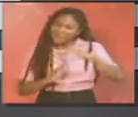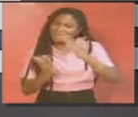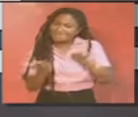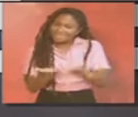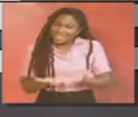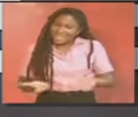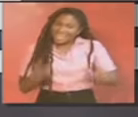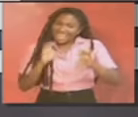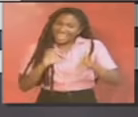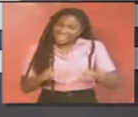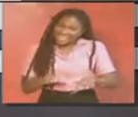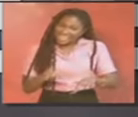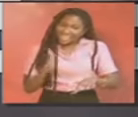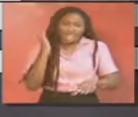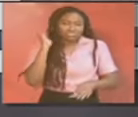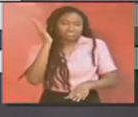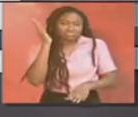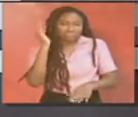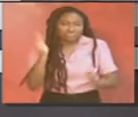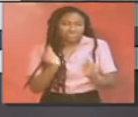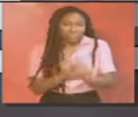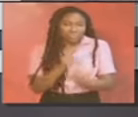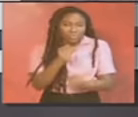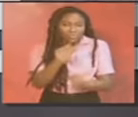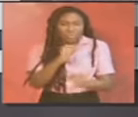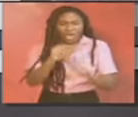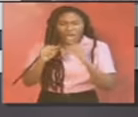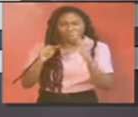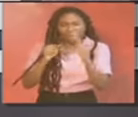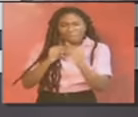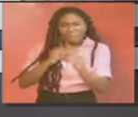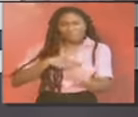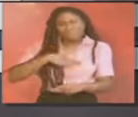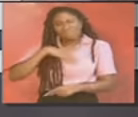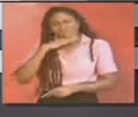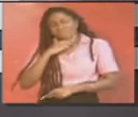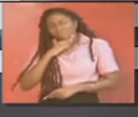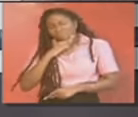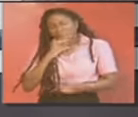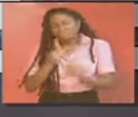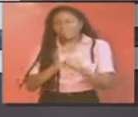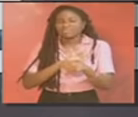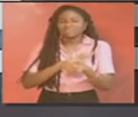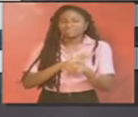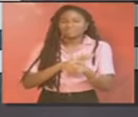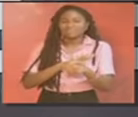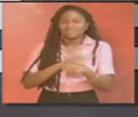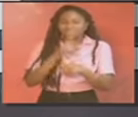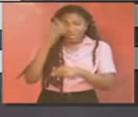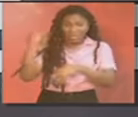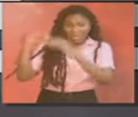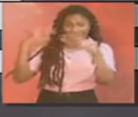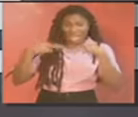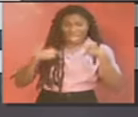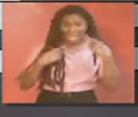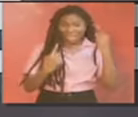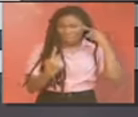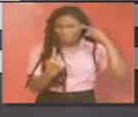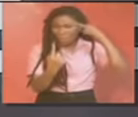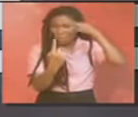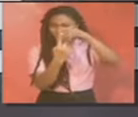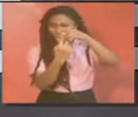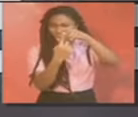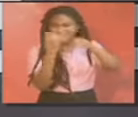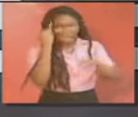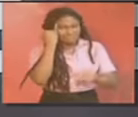you about pandemic fatigue. So have you ever had a goal that you set for yourself? We